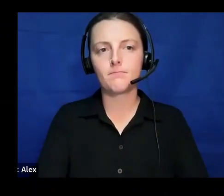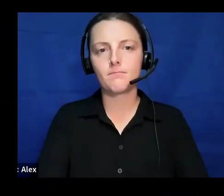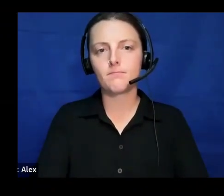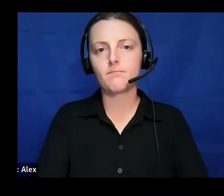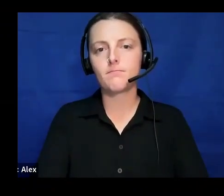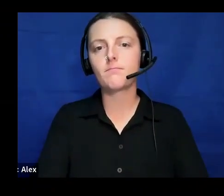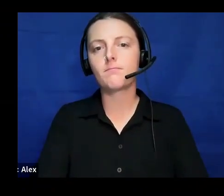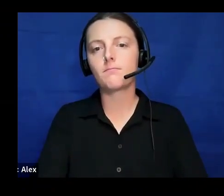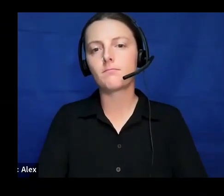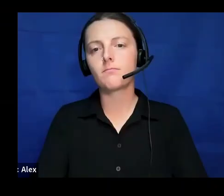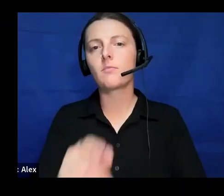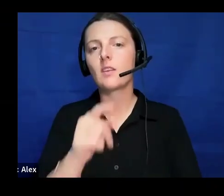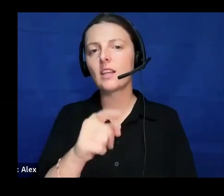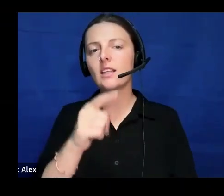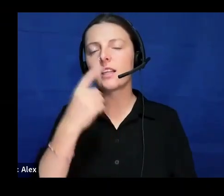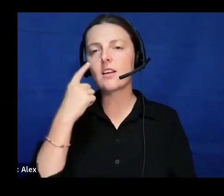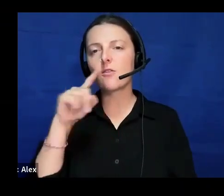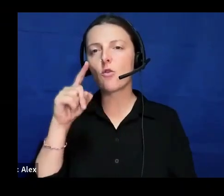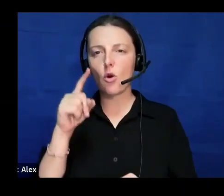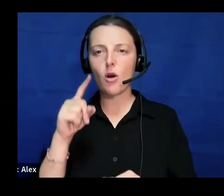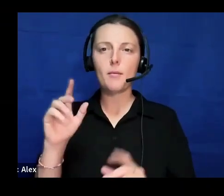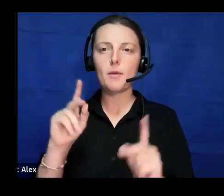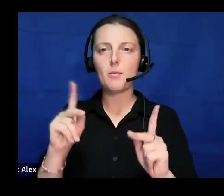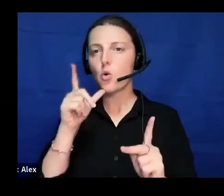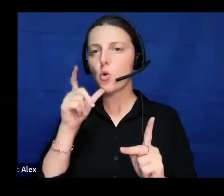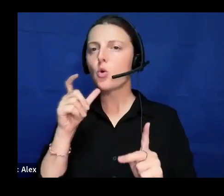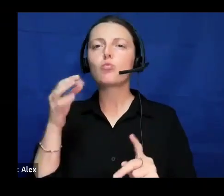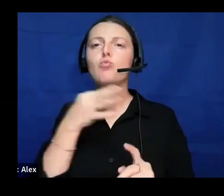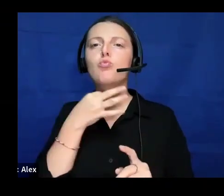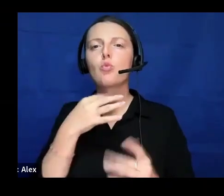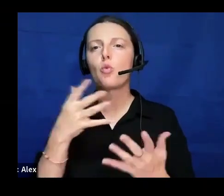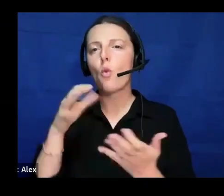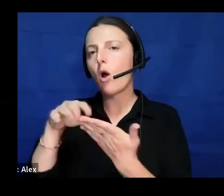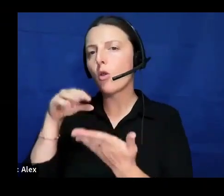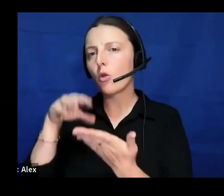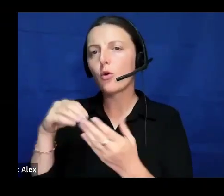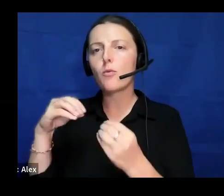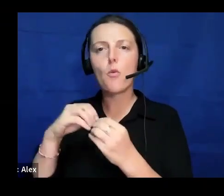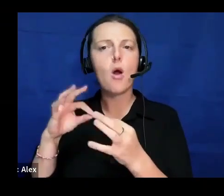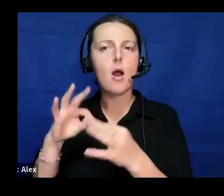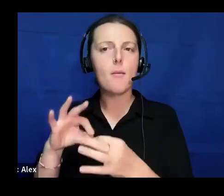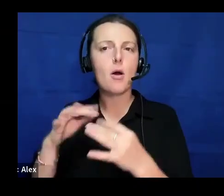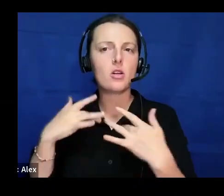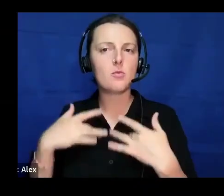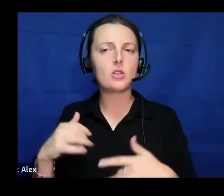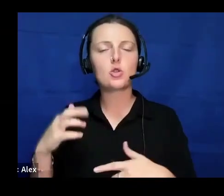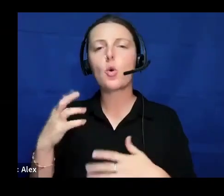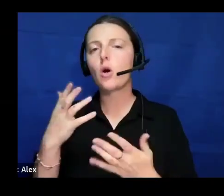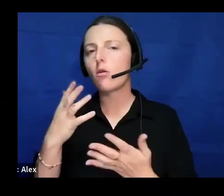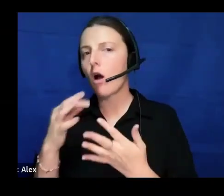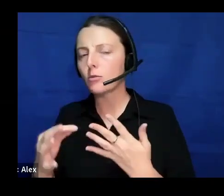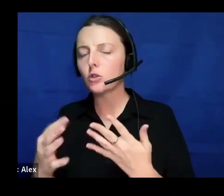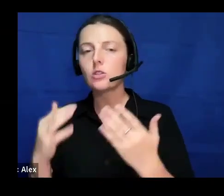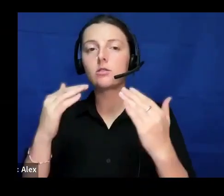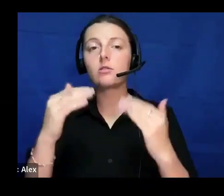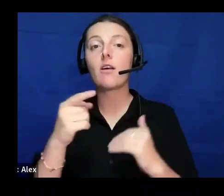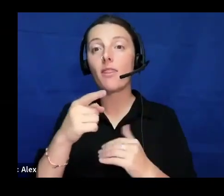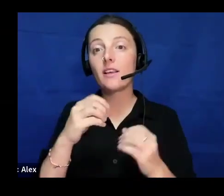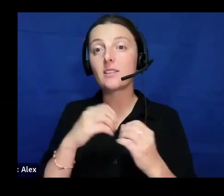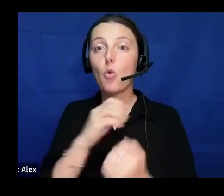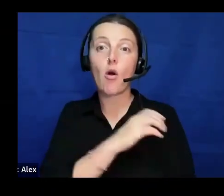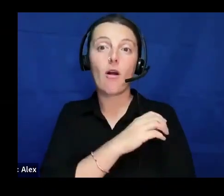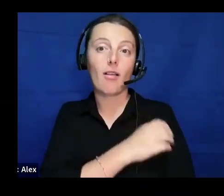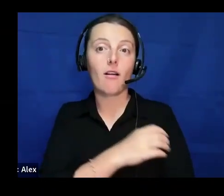about depression or treatment options. And then we have resources for depression that are more clinical care, right? So if you